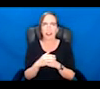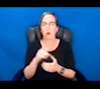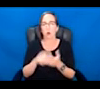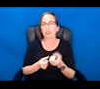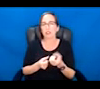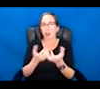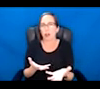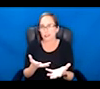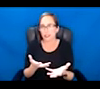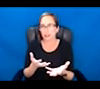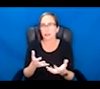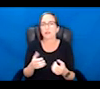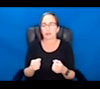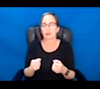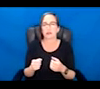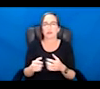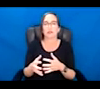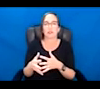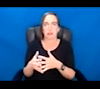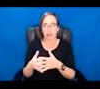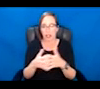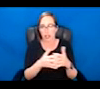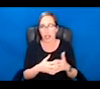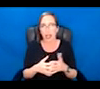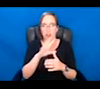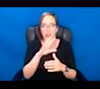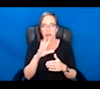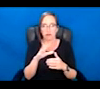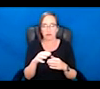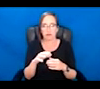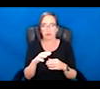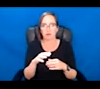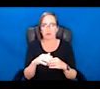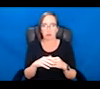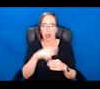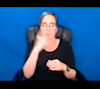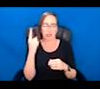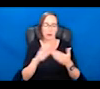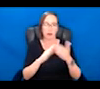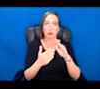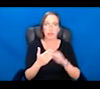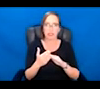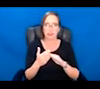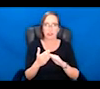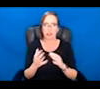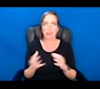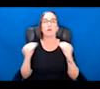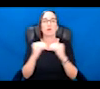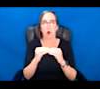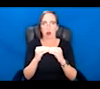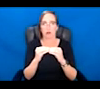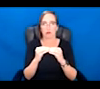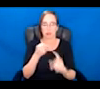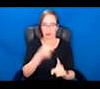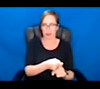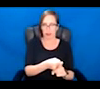causing African American communities in particular to be disproportionately impacted. So as we dig deep, we